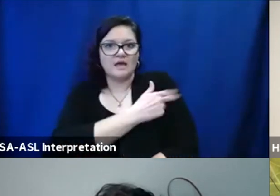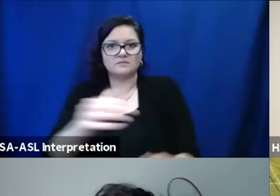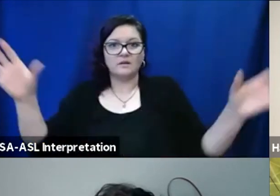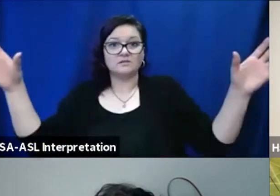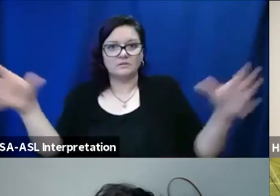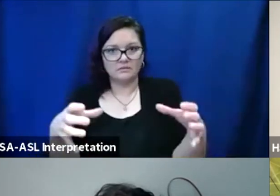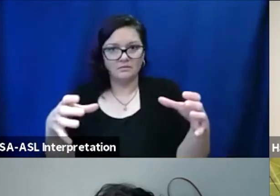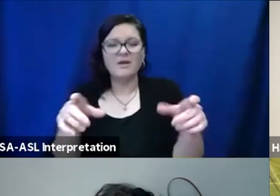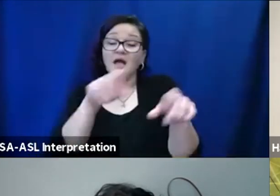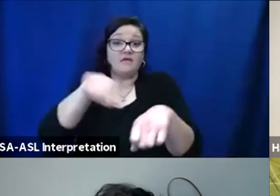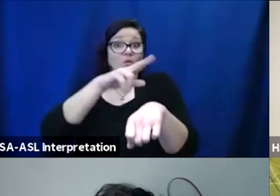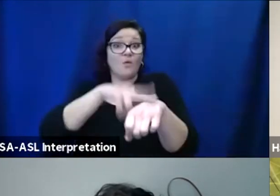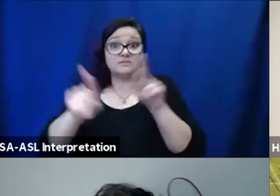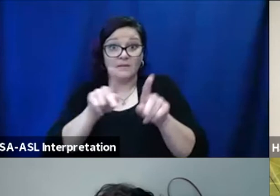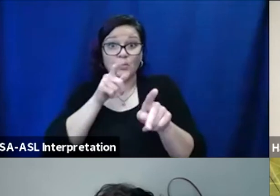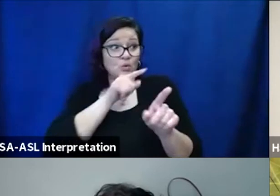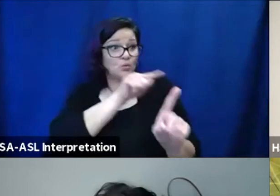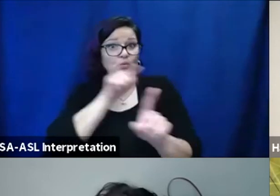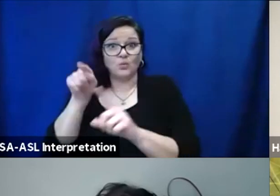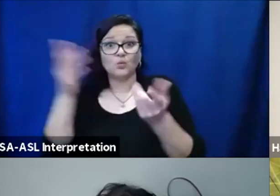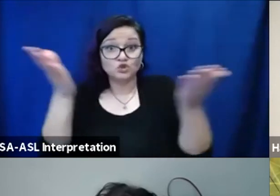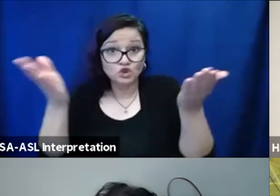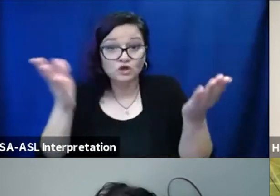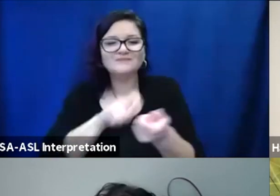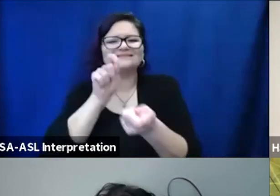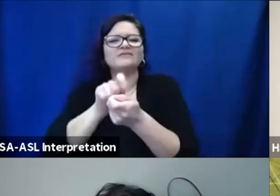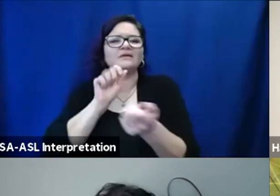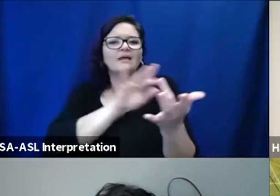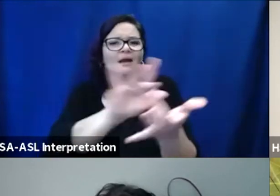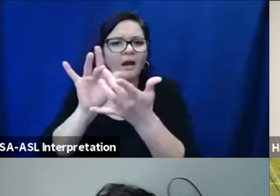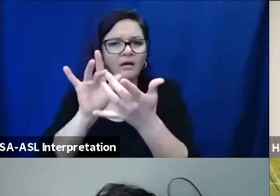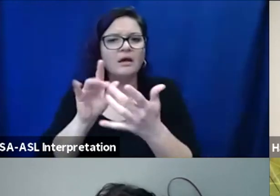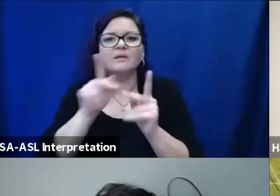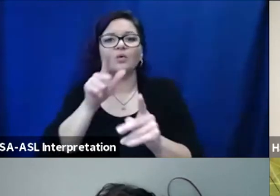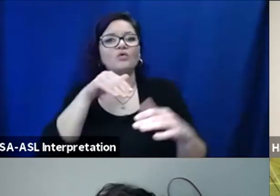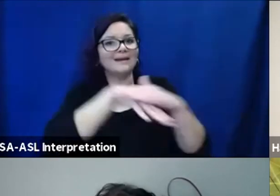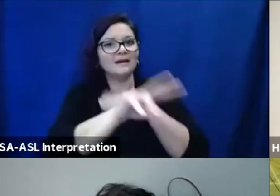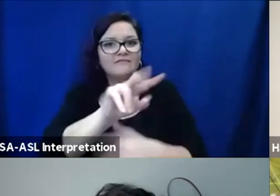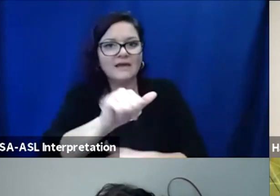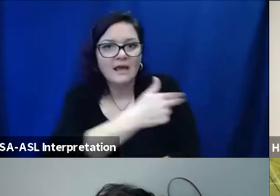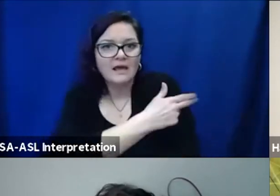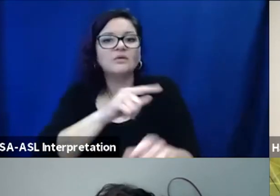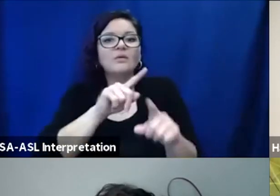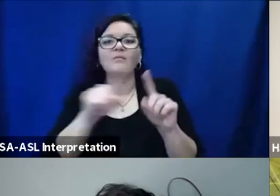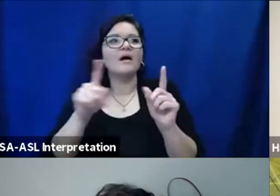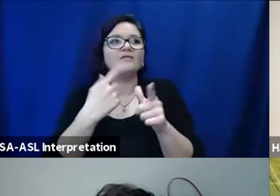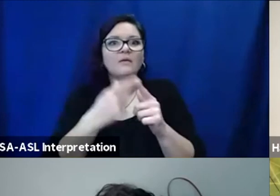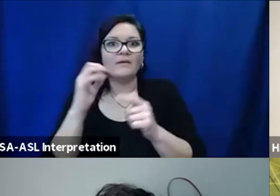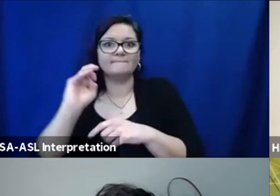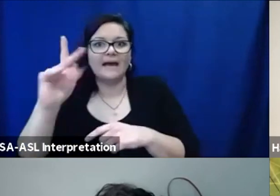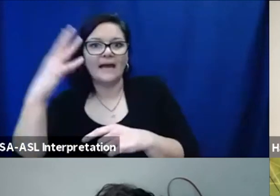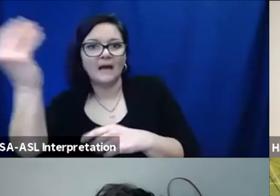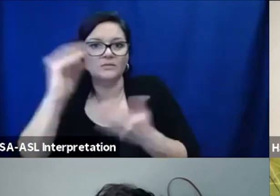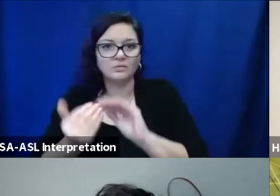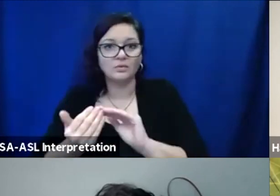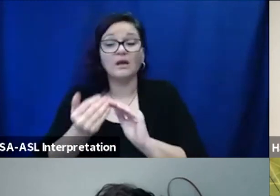folks that they serve, especially the outreach, the folk who have been at the VA hospitals but then we're back out in our community. We